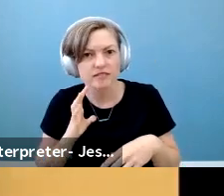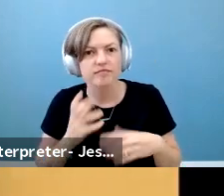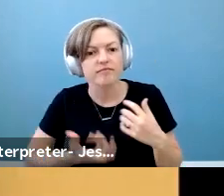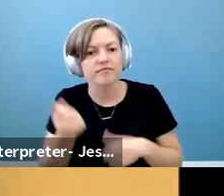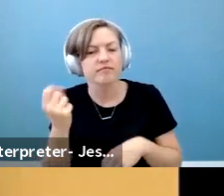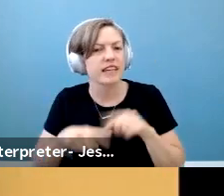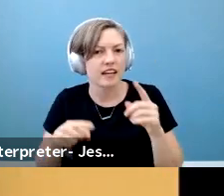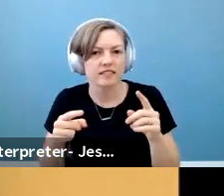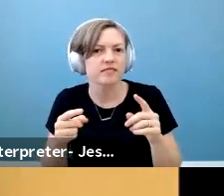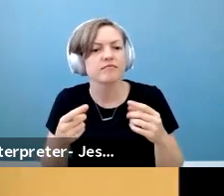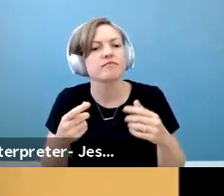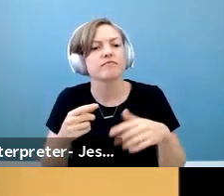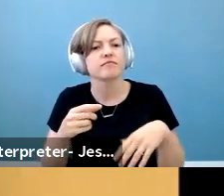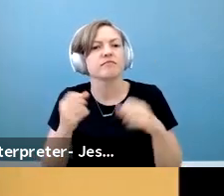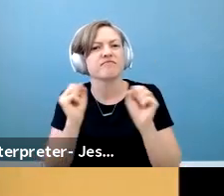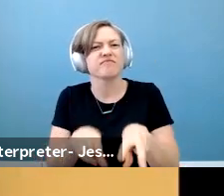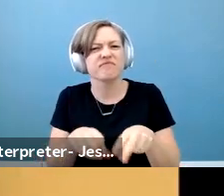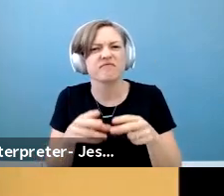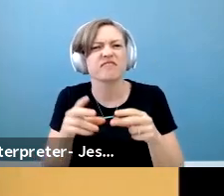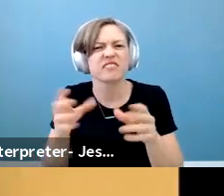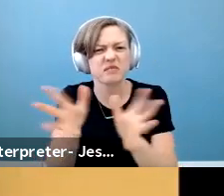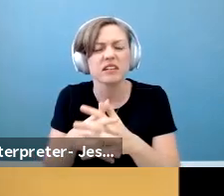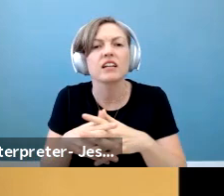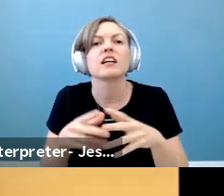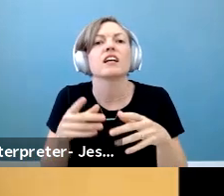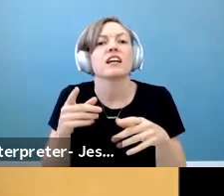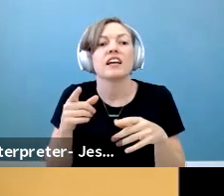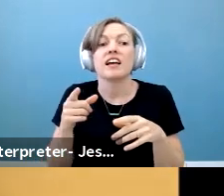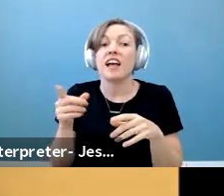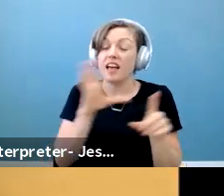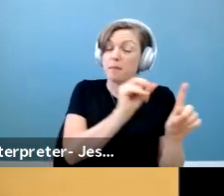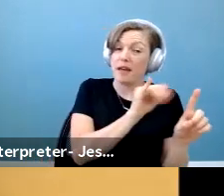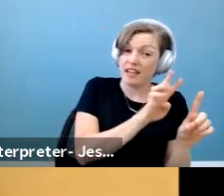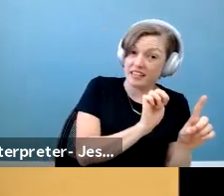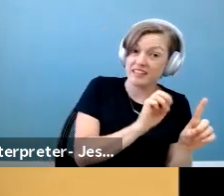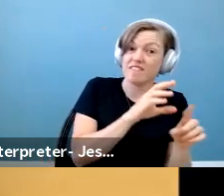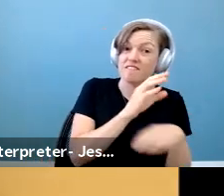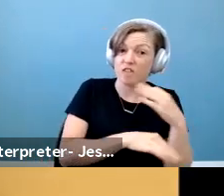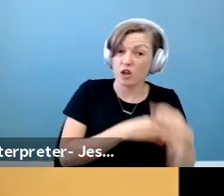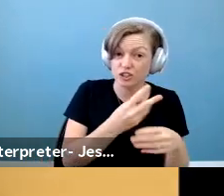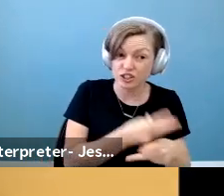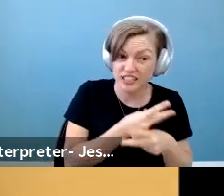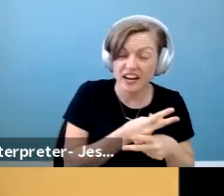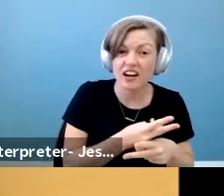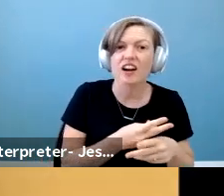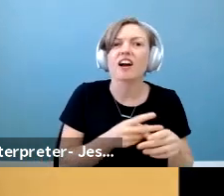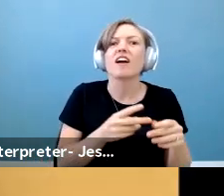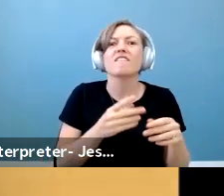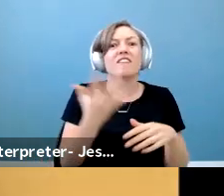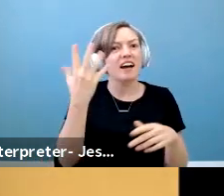to 2013, Native children in Maine entered foster care at more than 5 times the rate of non-Native